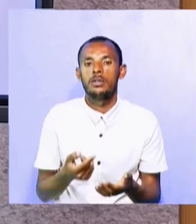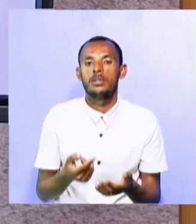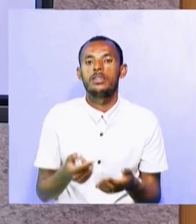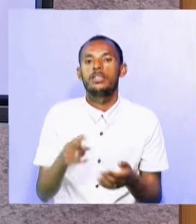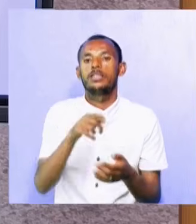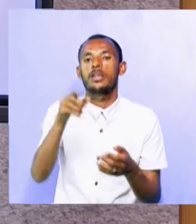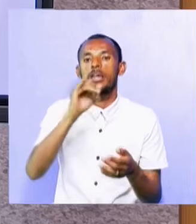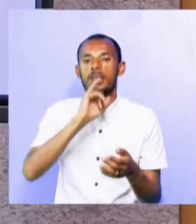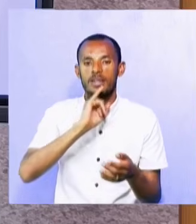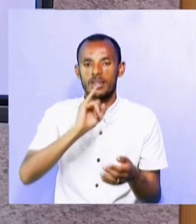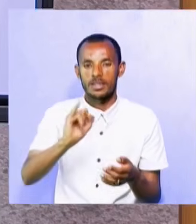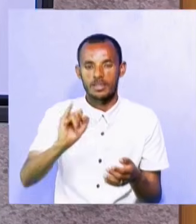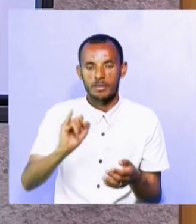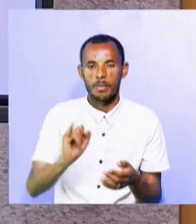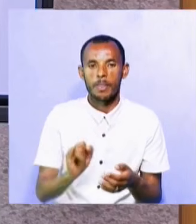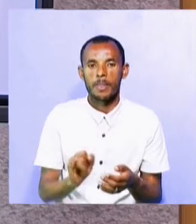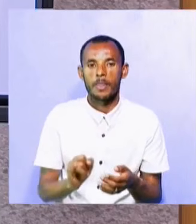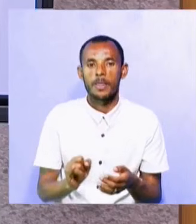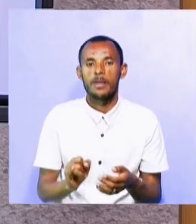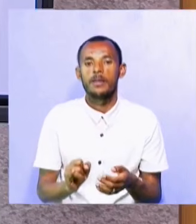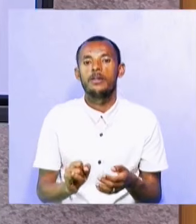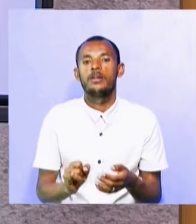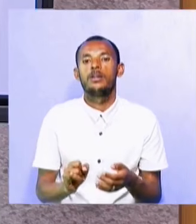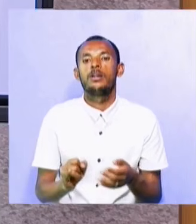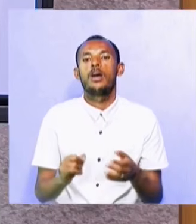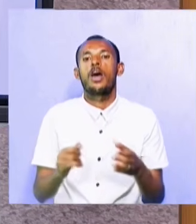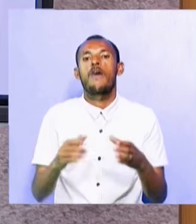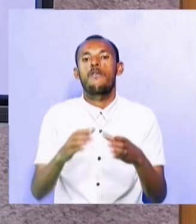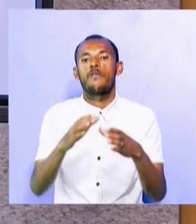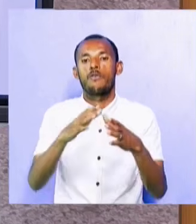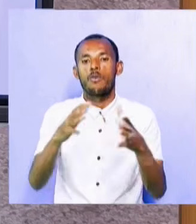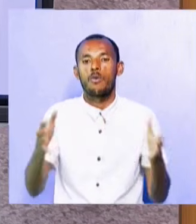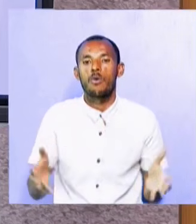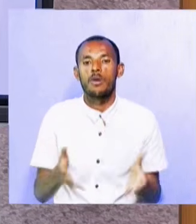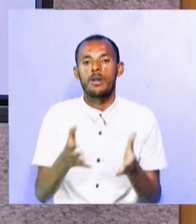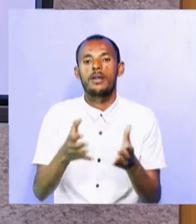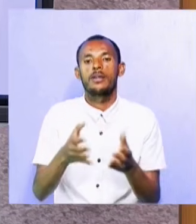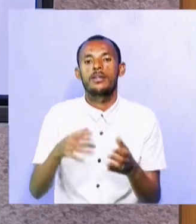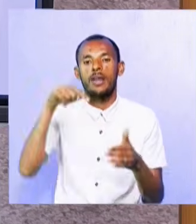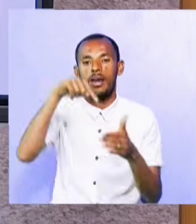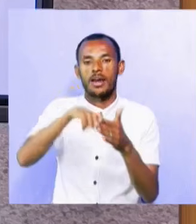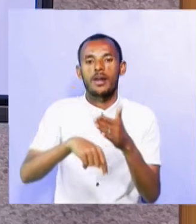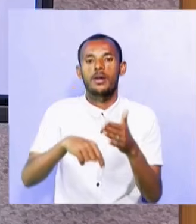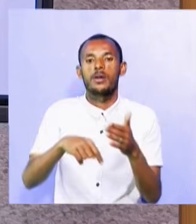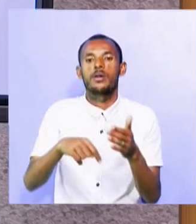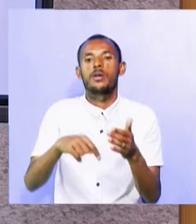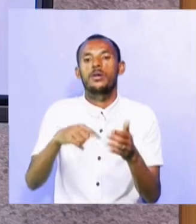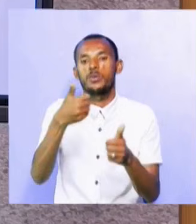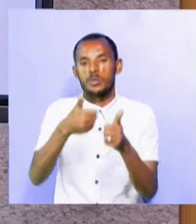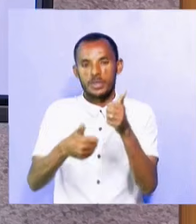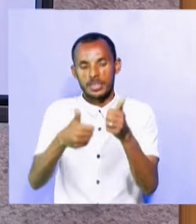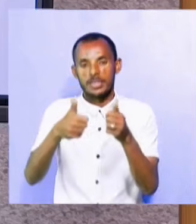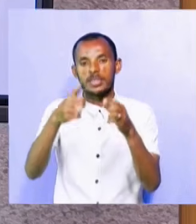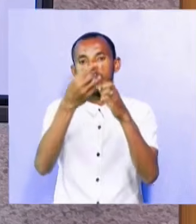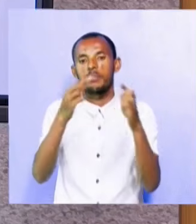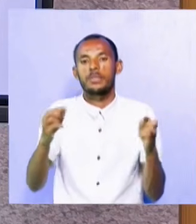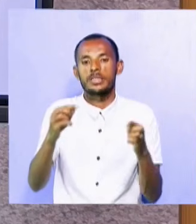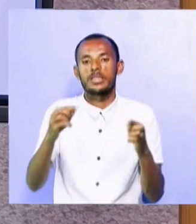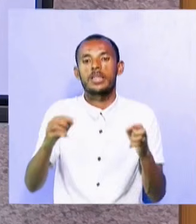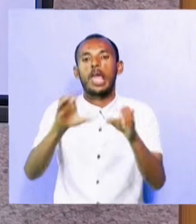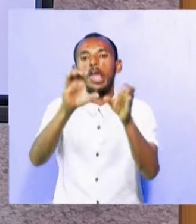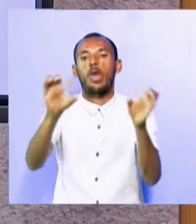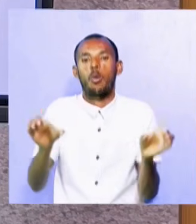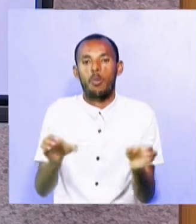there is a fuel tanker whose shape is a cubic shape, and that